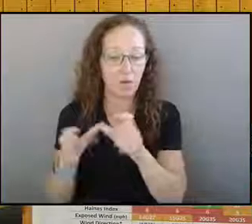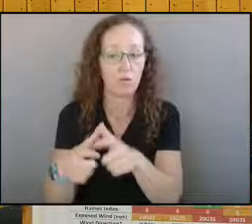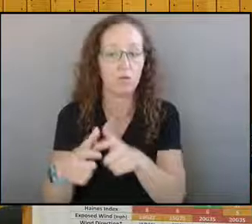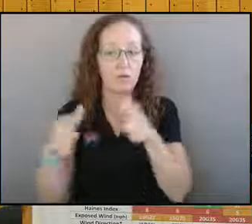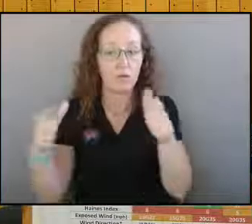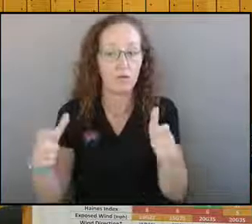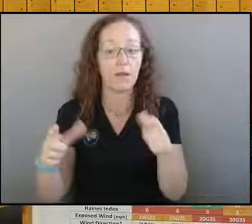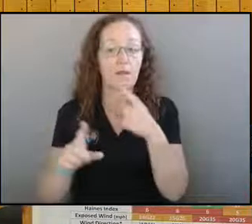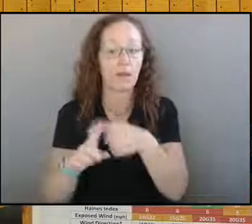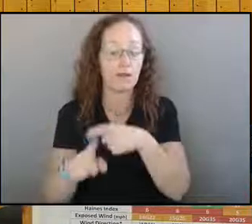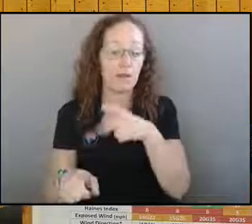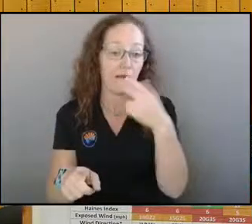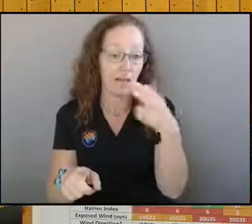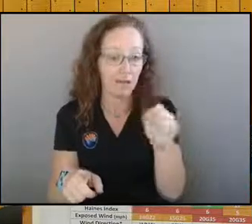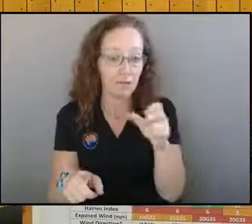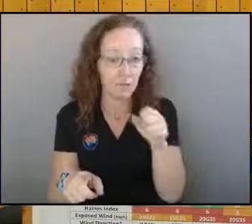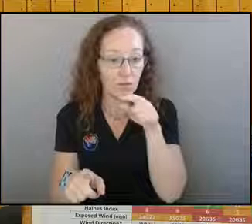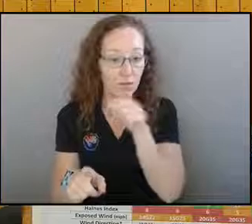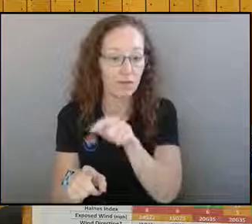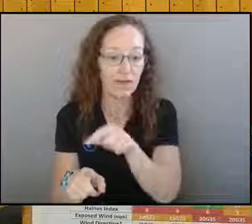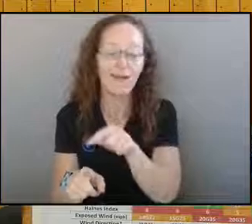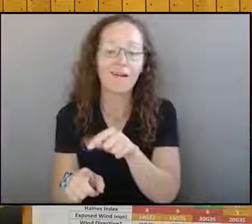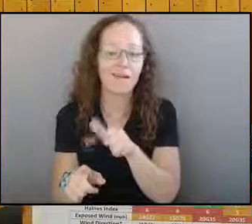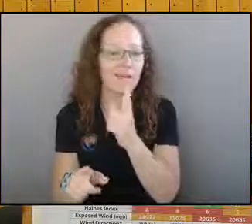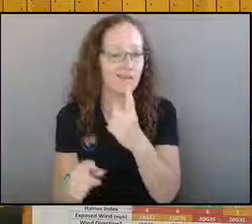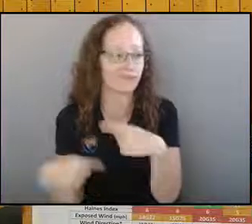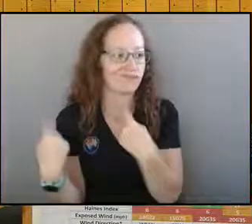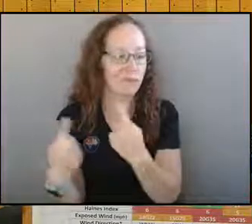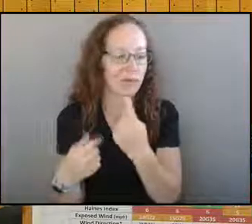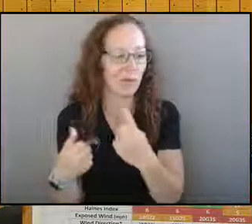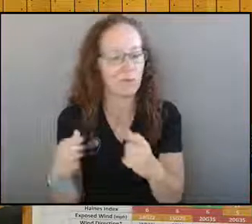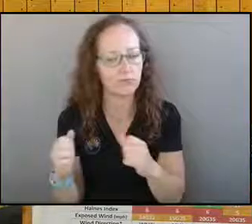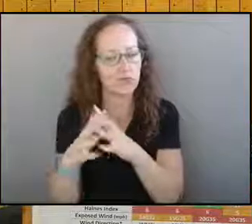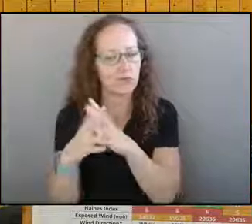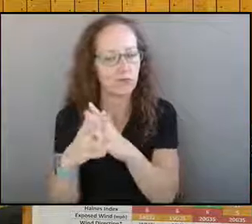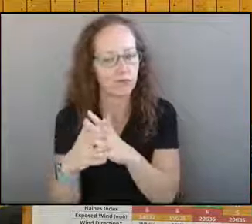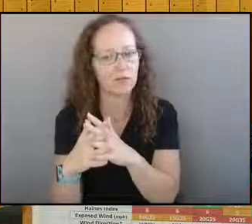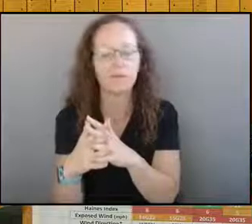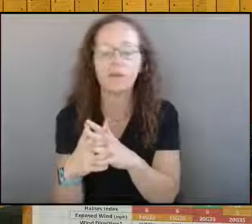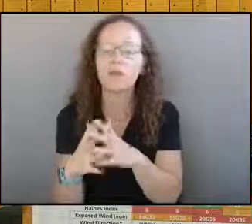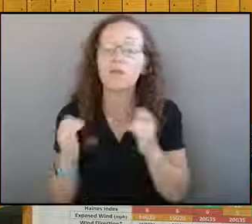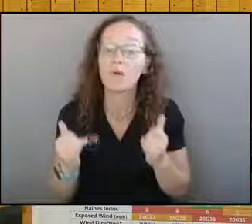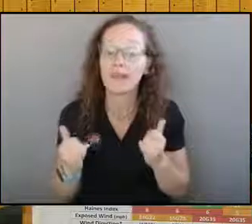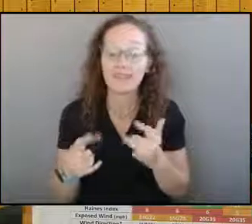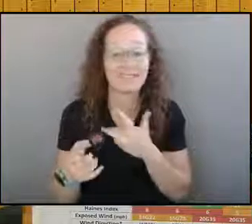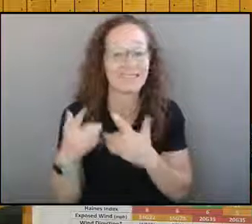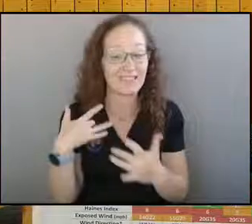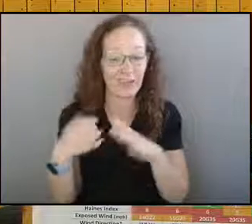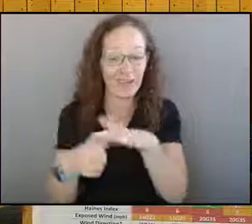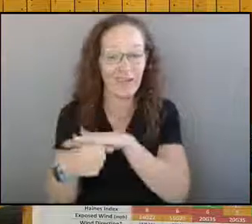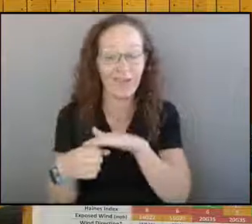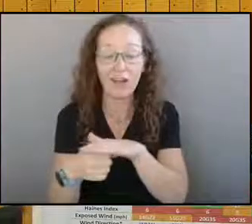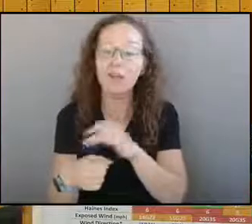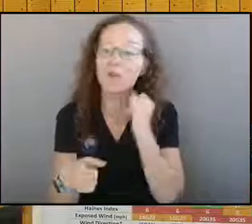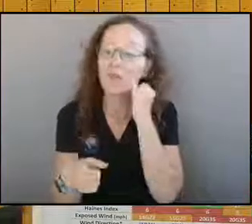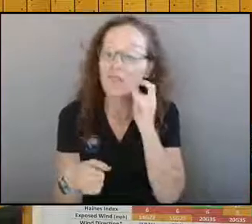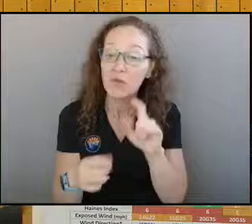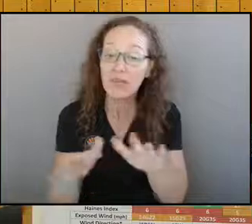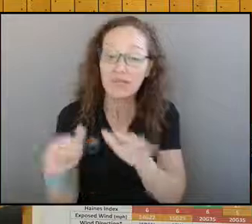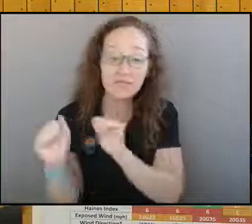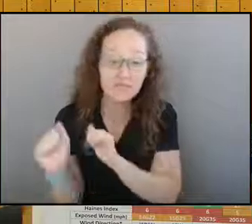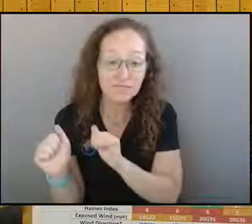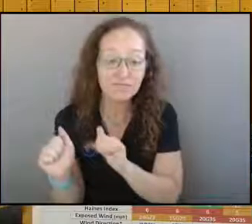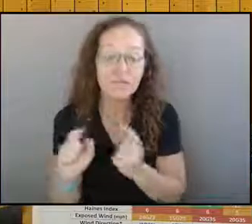been, we're asking that people that do need to evacuate or go somewhere, please come to Taos to the Juan Gonzalez Ag